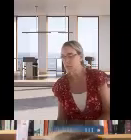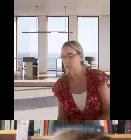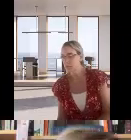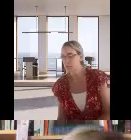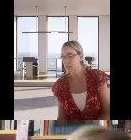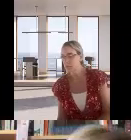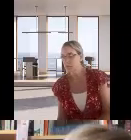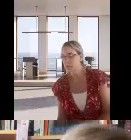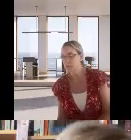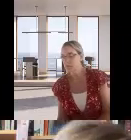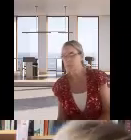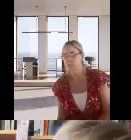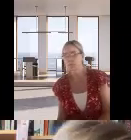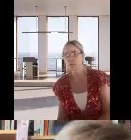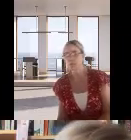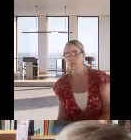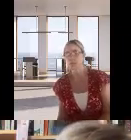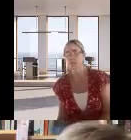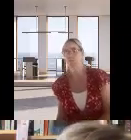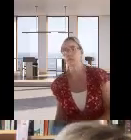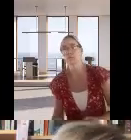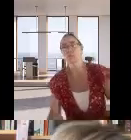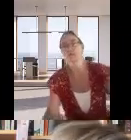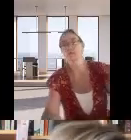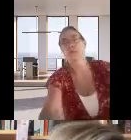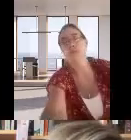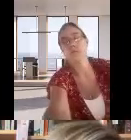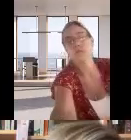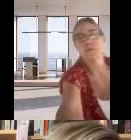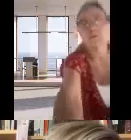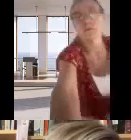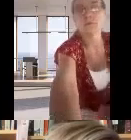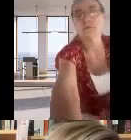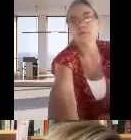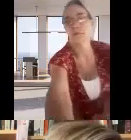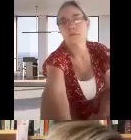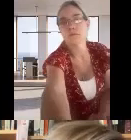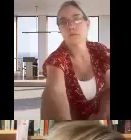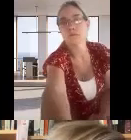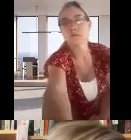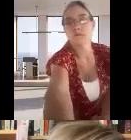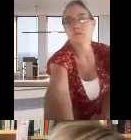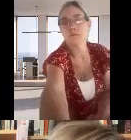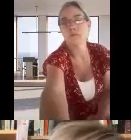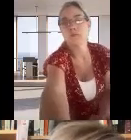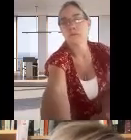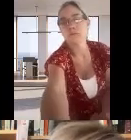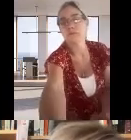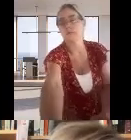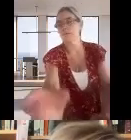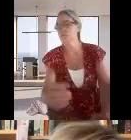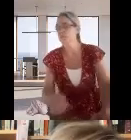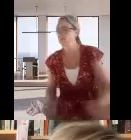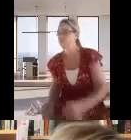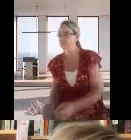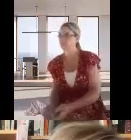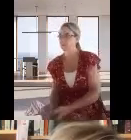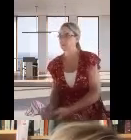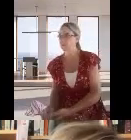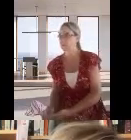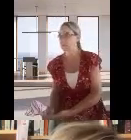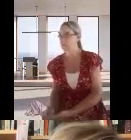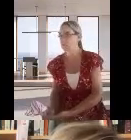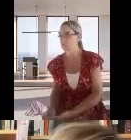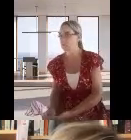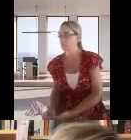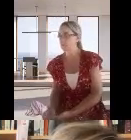and that will show us that once we count all of our revenues and without counting the business cases, where we are and what's